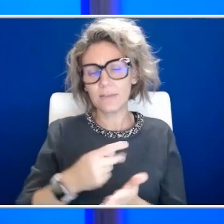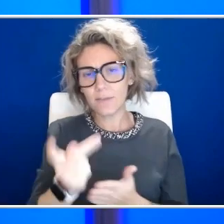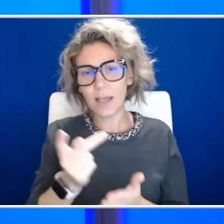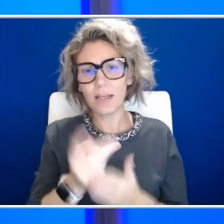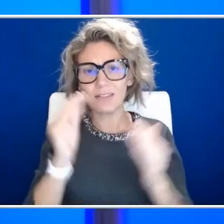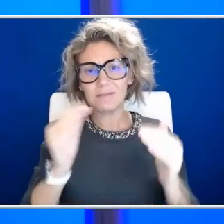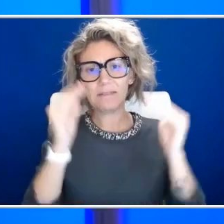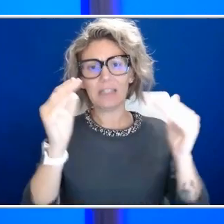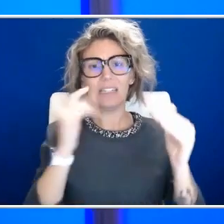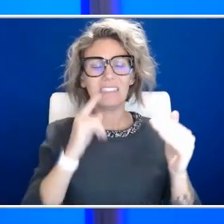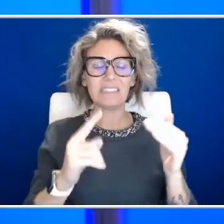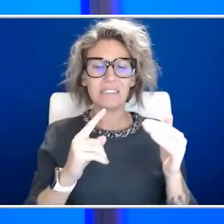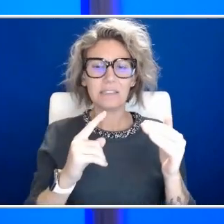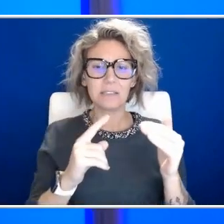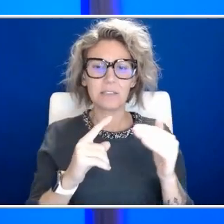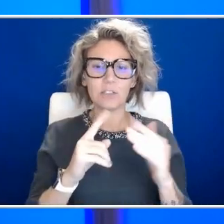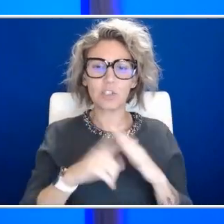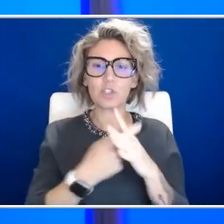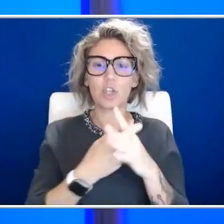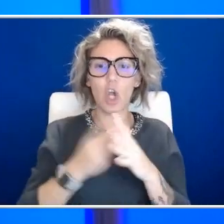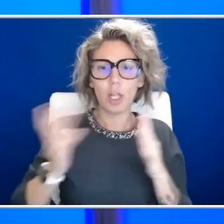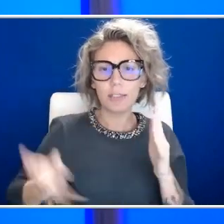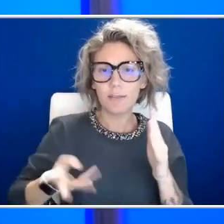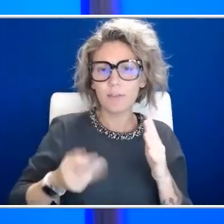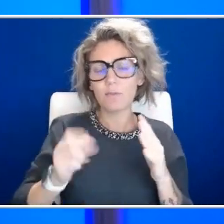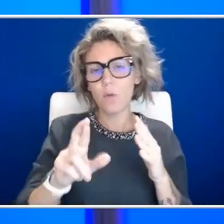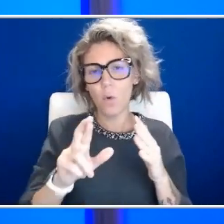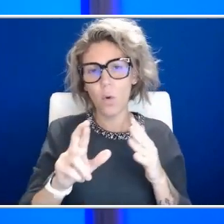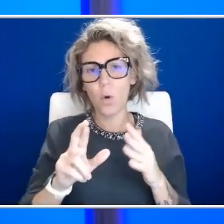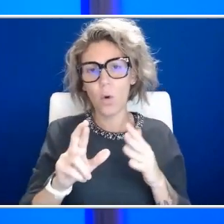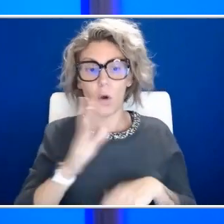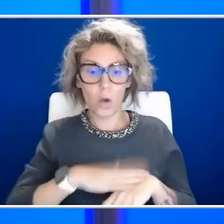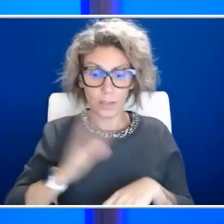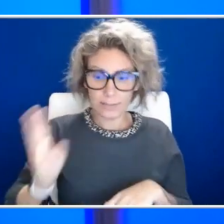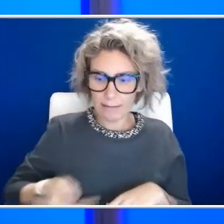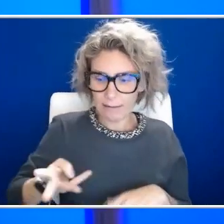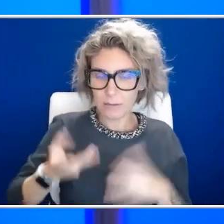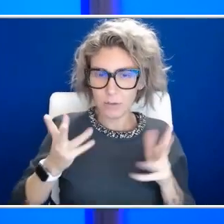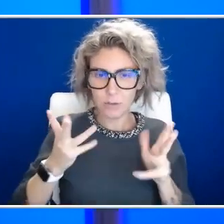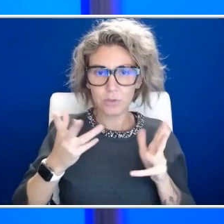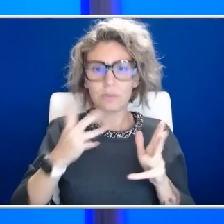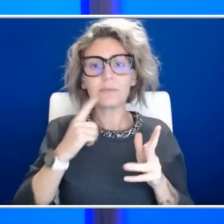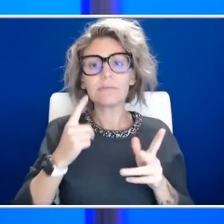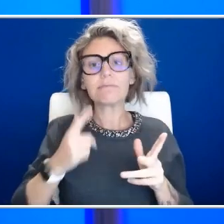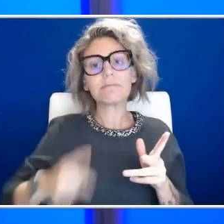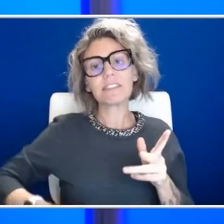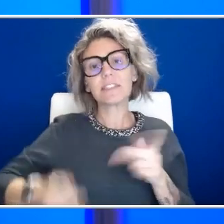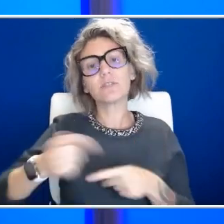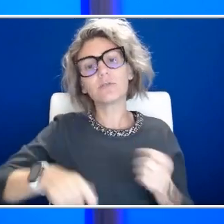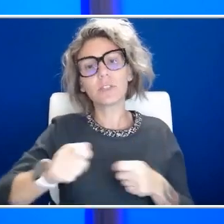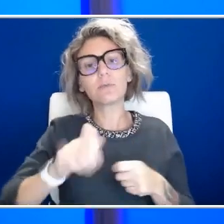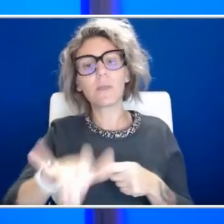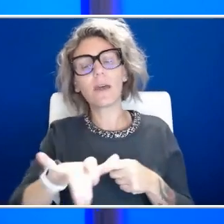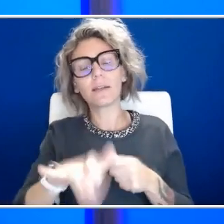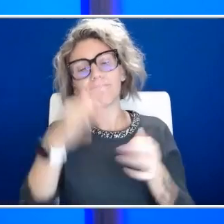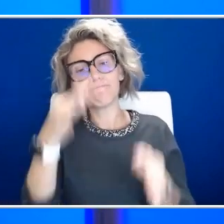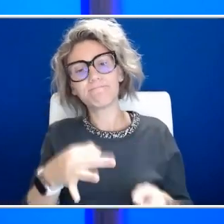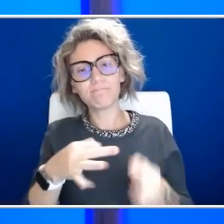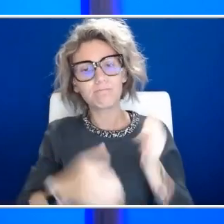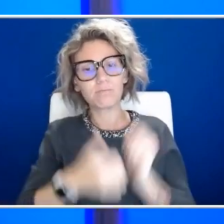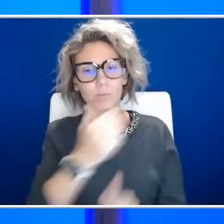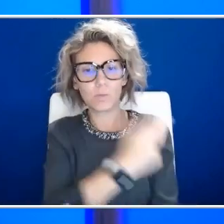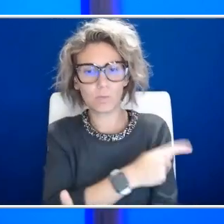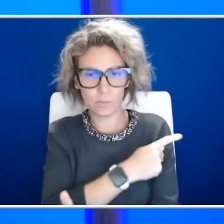are about to start dialysis or on dialysis, kidney transplant is the treatment of choice. So most of the patient by the end of